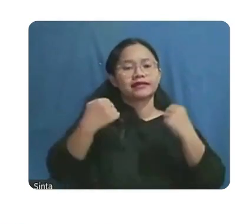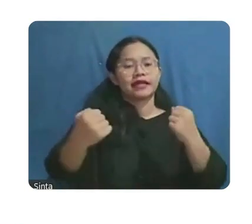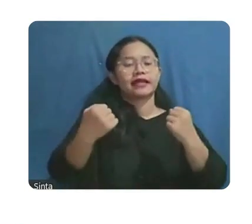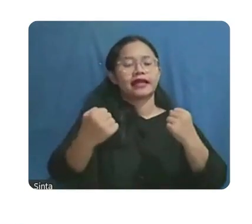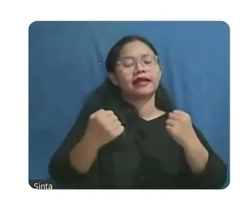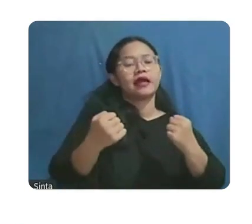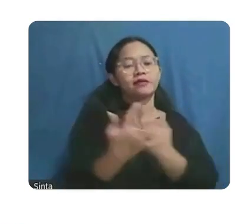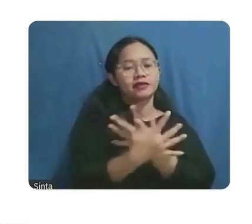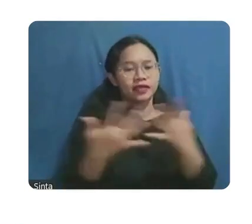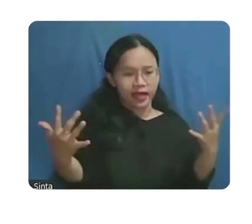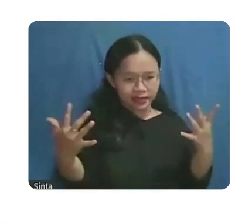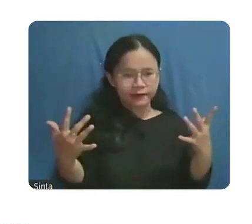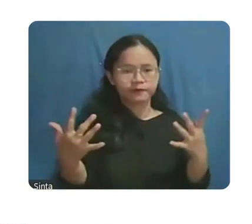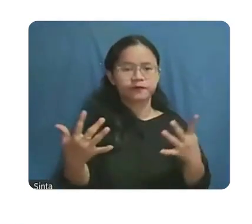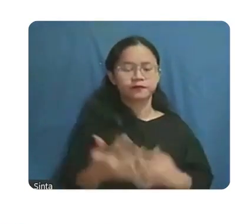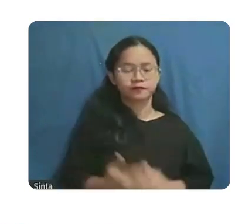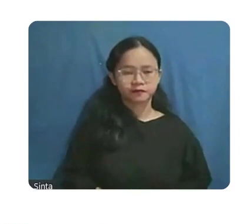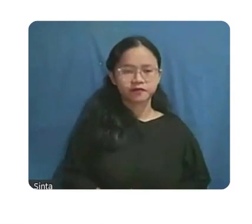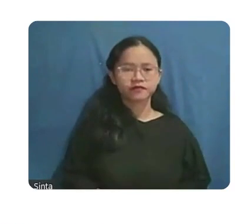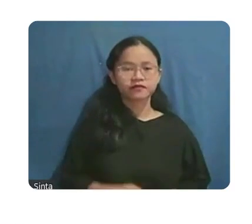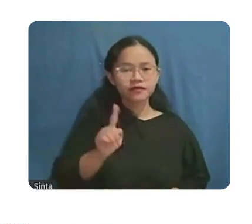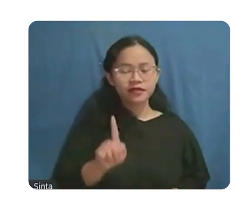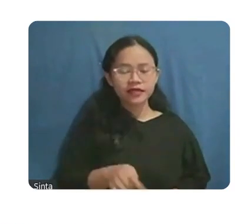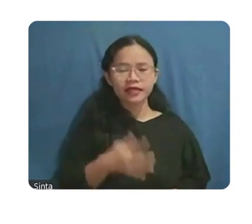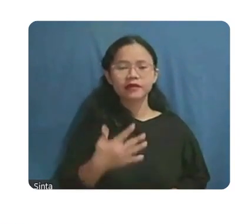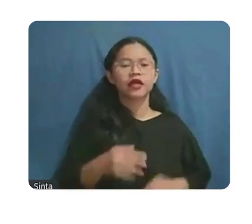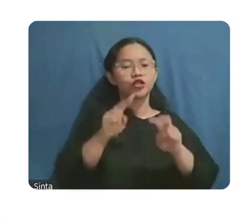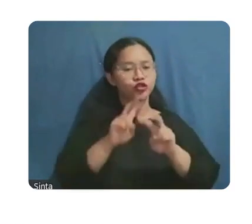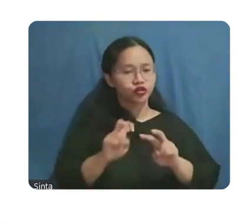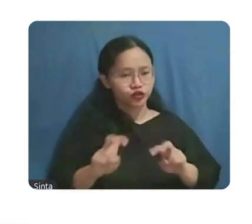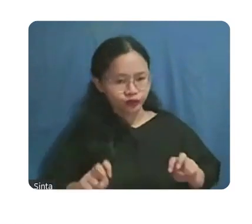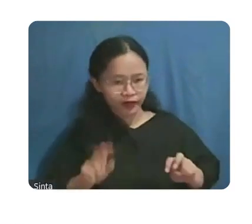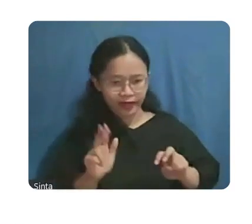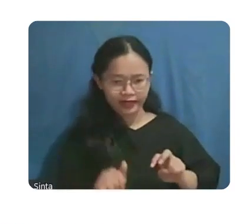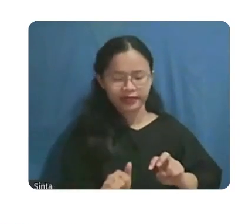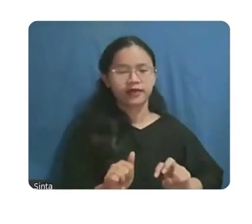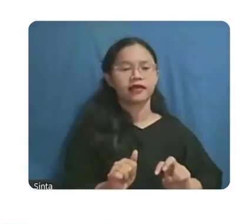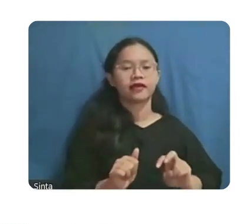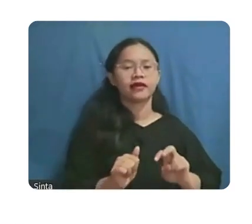surveillance. And the last, the availability of optimal health facility.